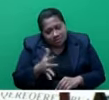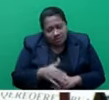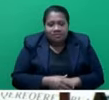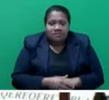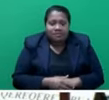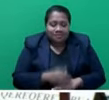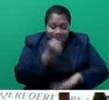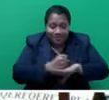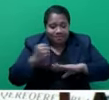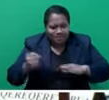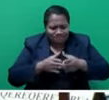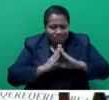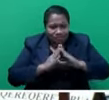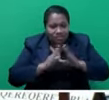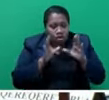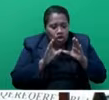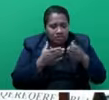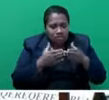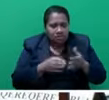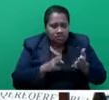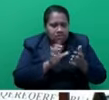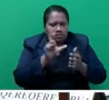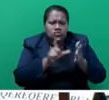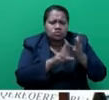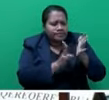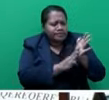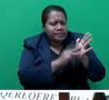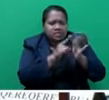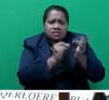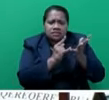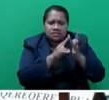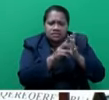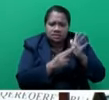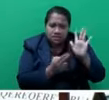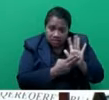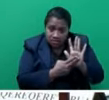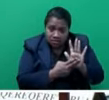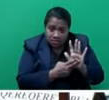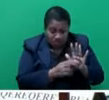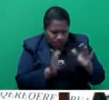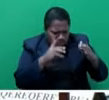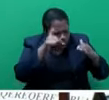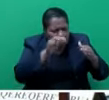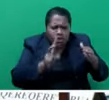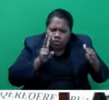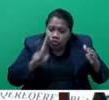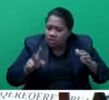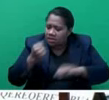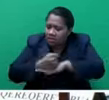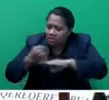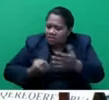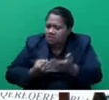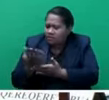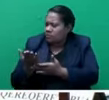set up a commission to look at government expenditure over the last 3 or 4